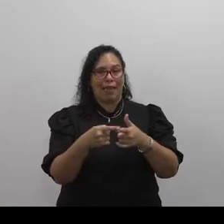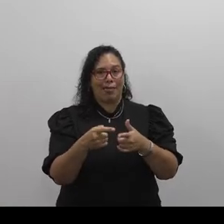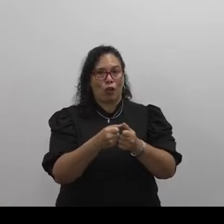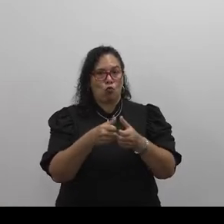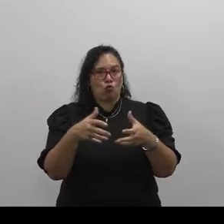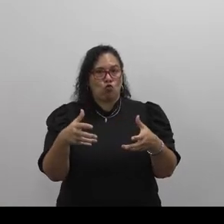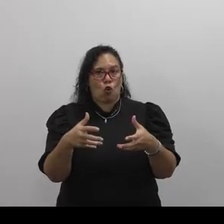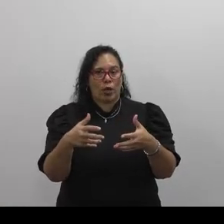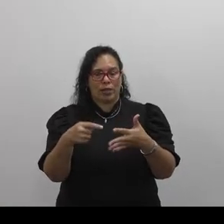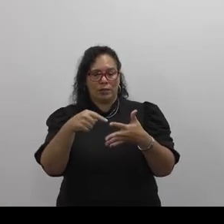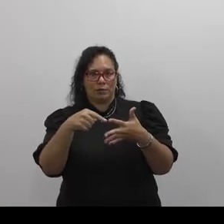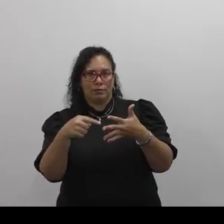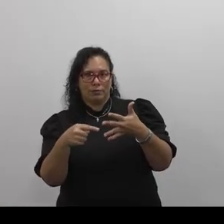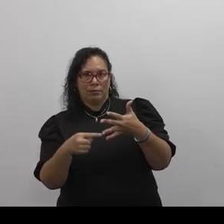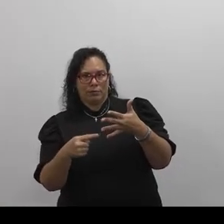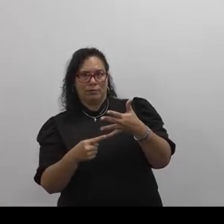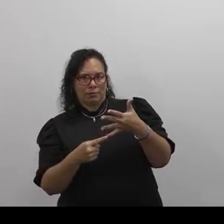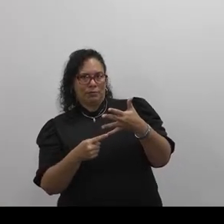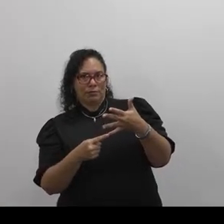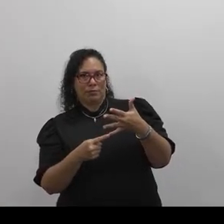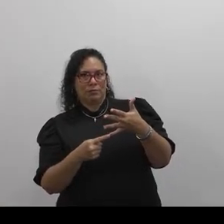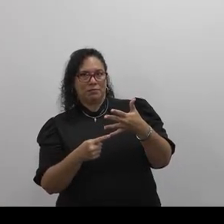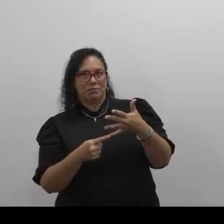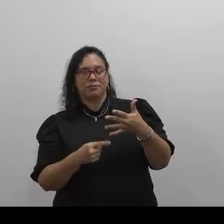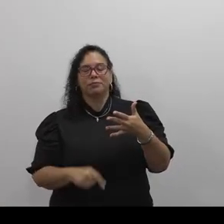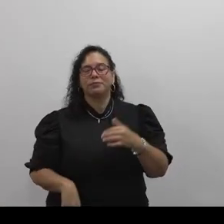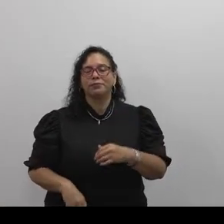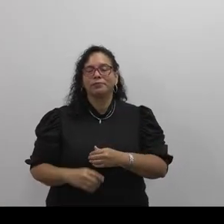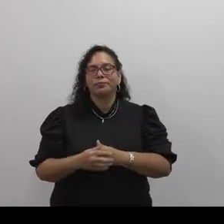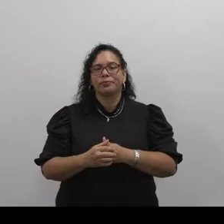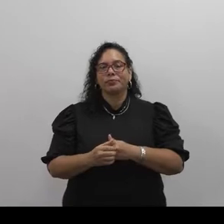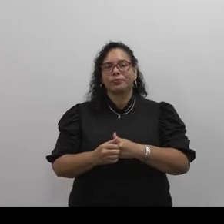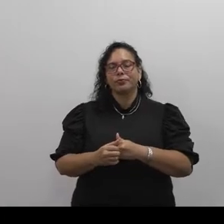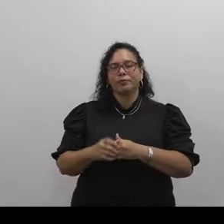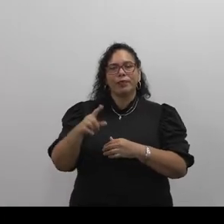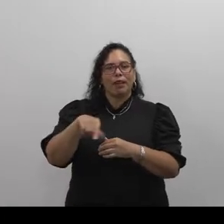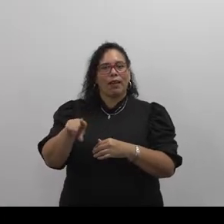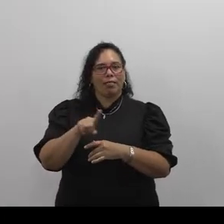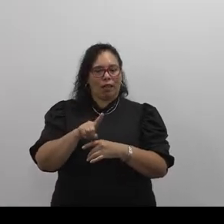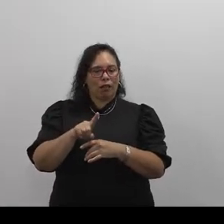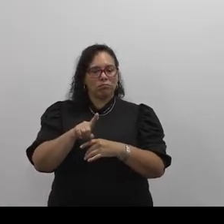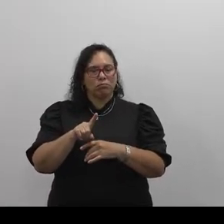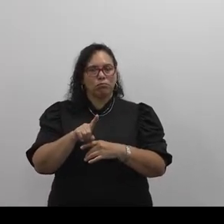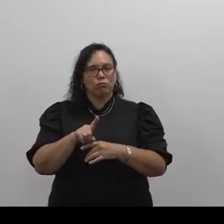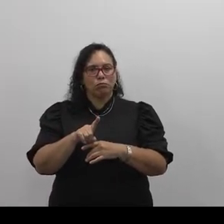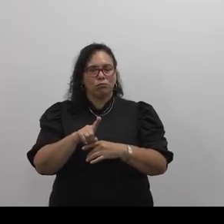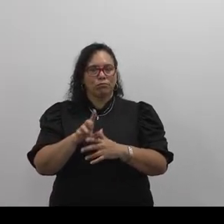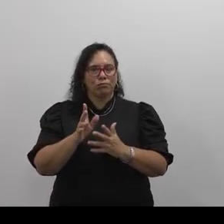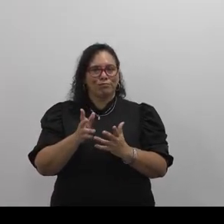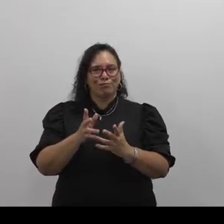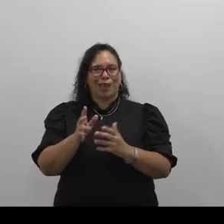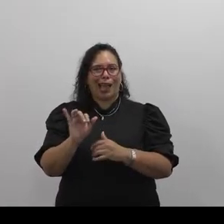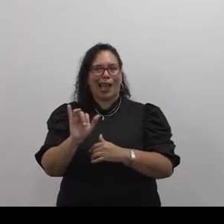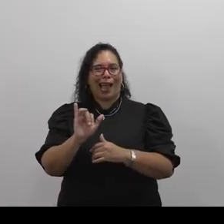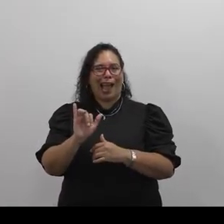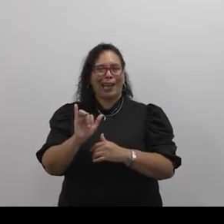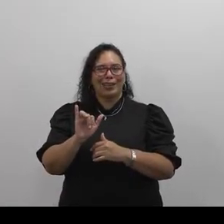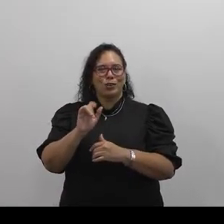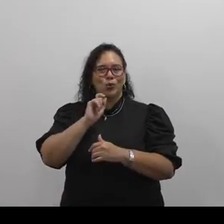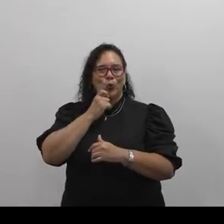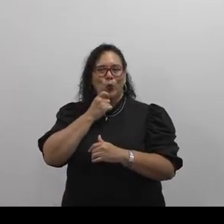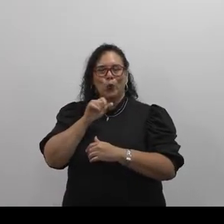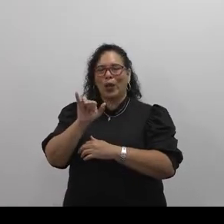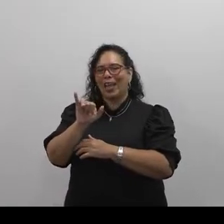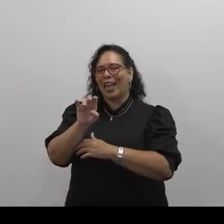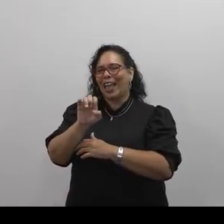number 2, number 3, number 4, and so forth. They went with a very cool kind of Yelp restaurant review approach of identifying